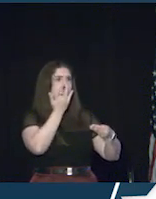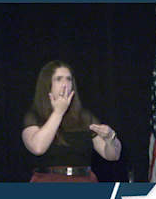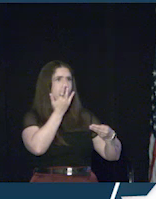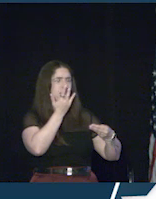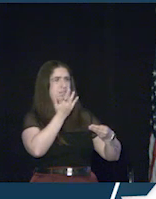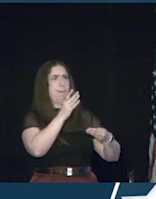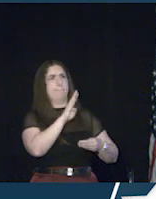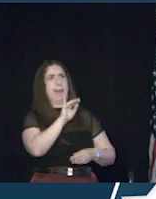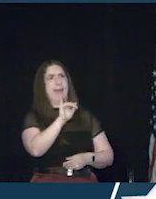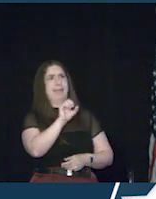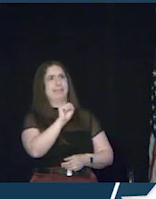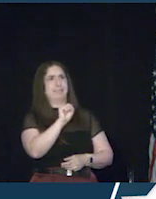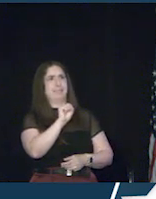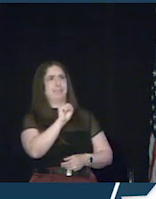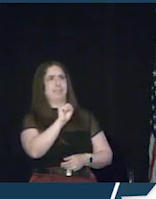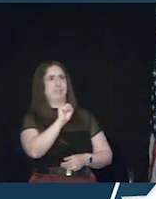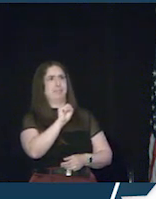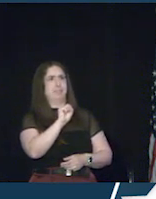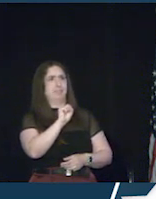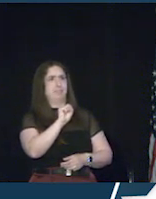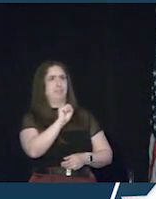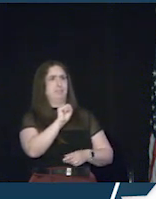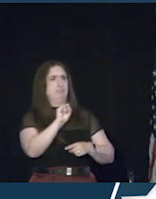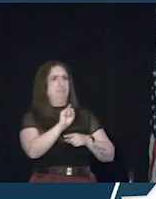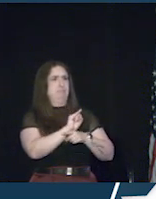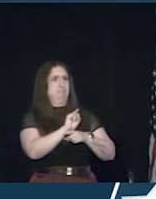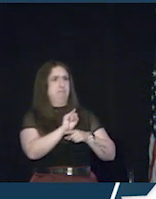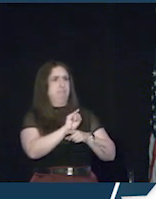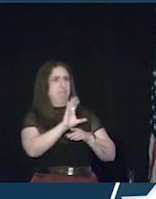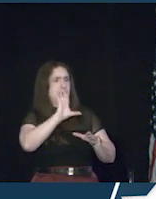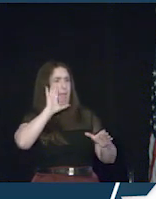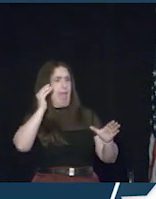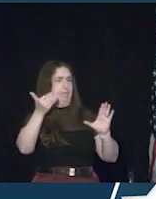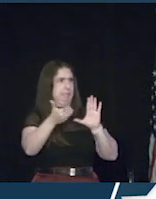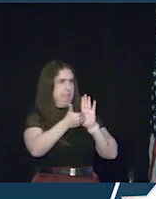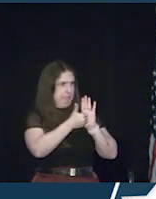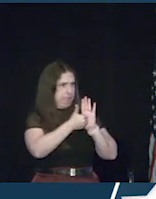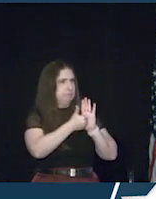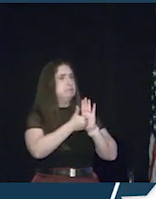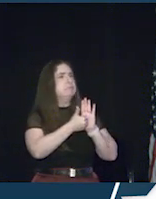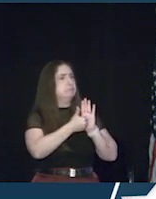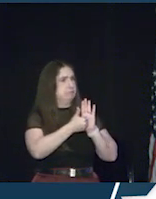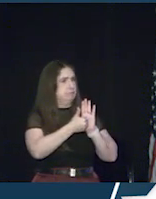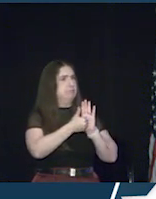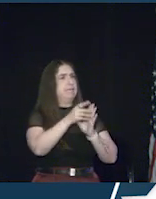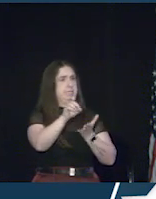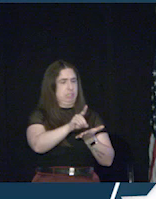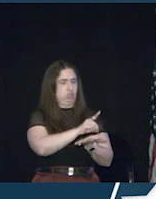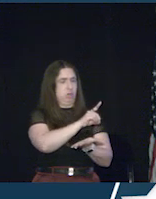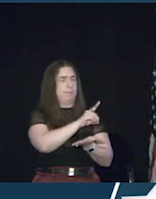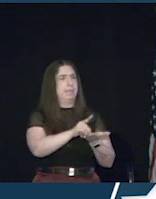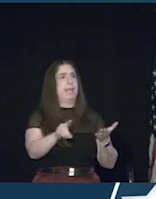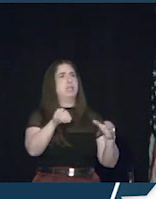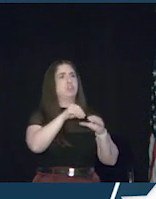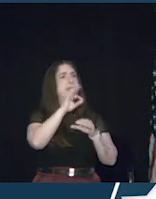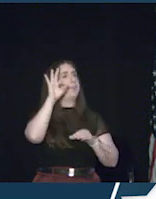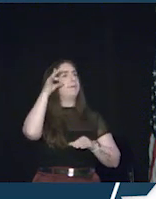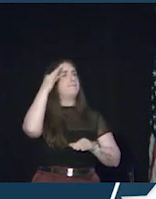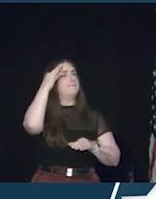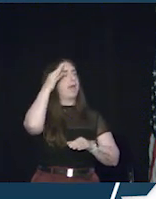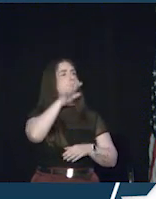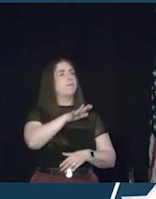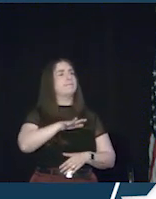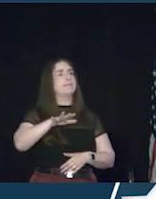bias, prejudice, discrimination in the medical field against people with intellectual